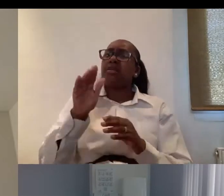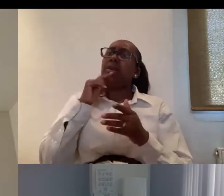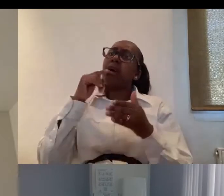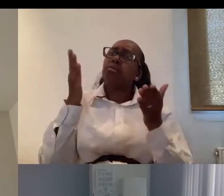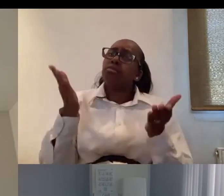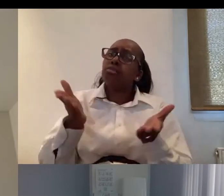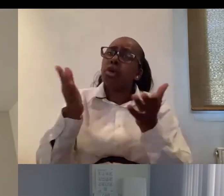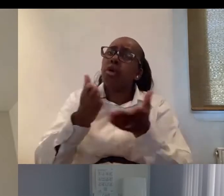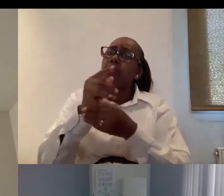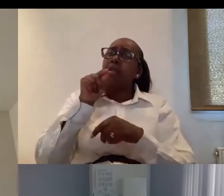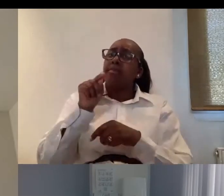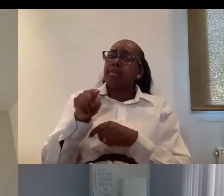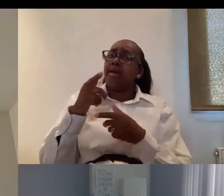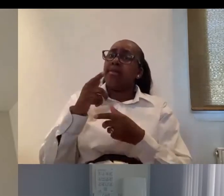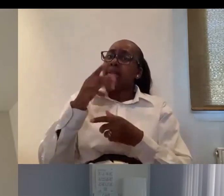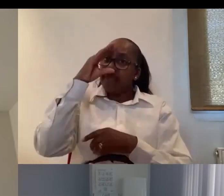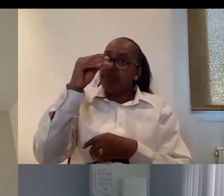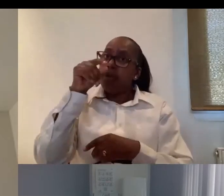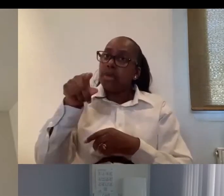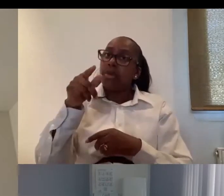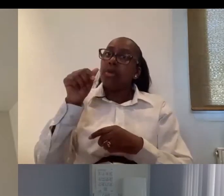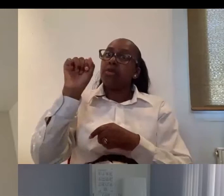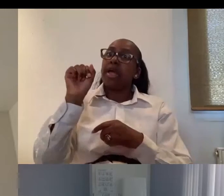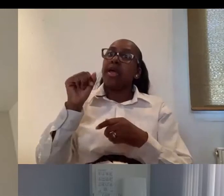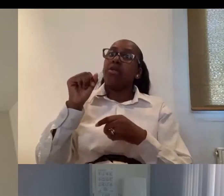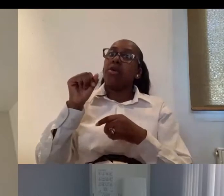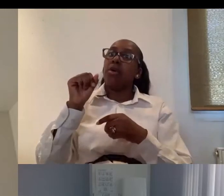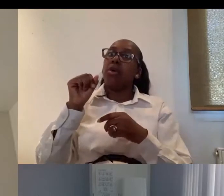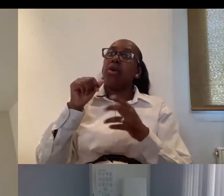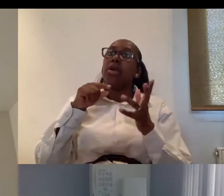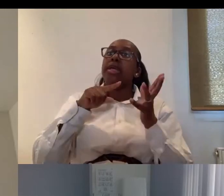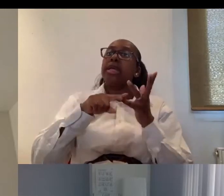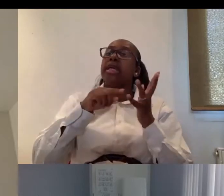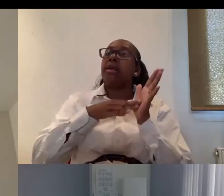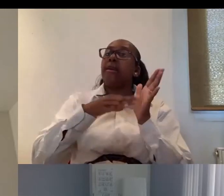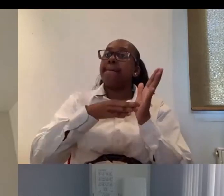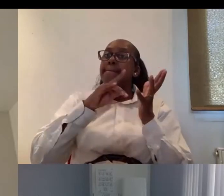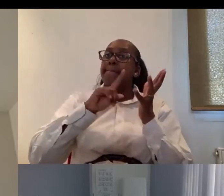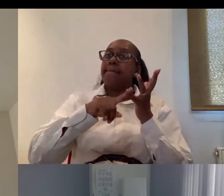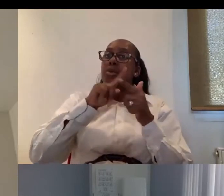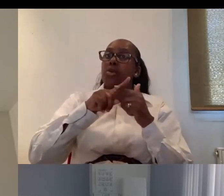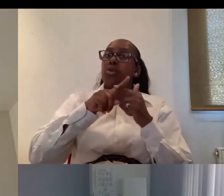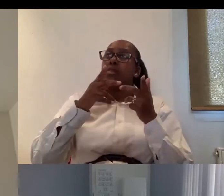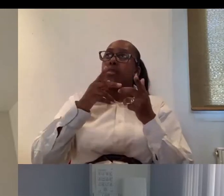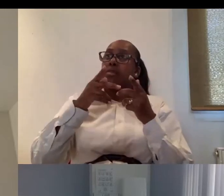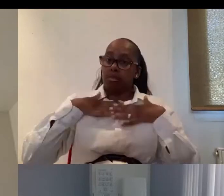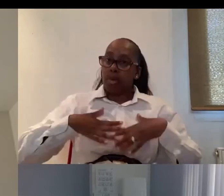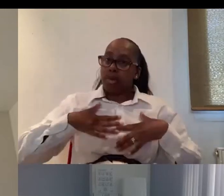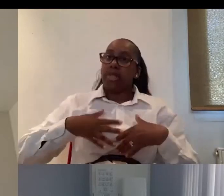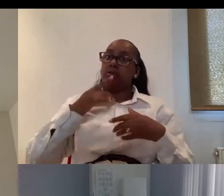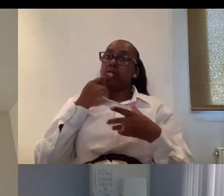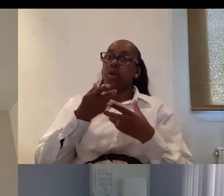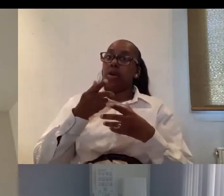reassuring in that what they tell you is your immune system is responding to the vaccine. You are developing antibodies. You